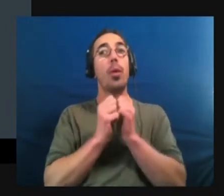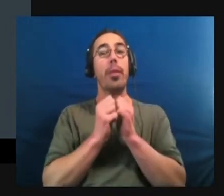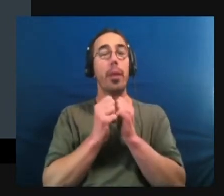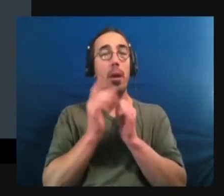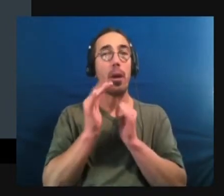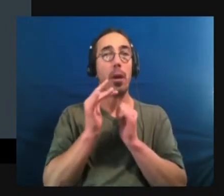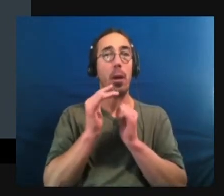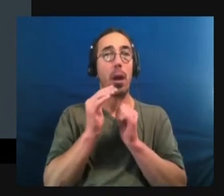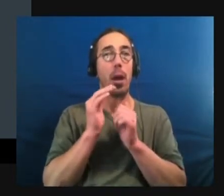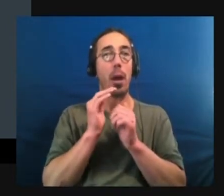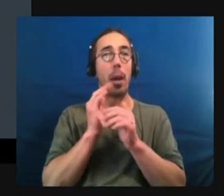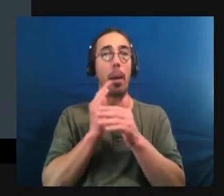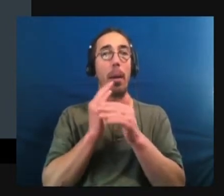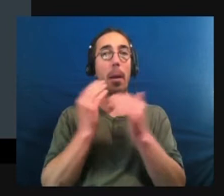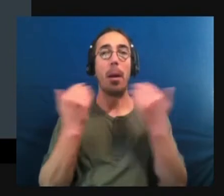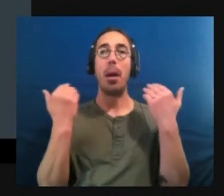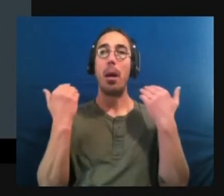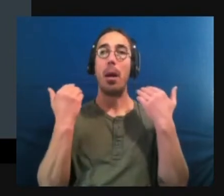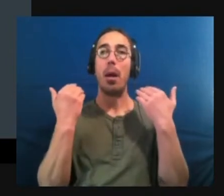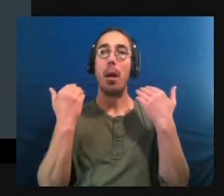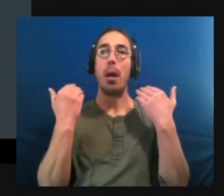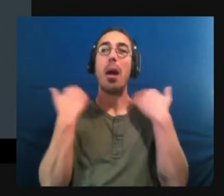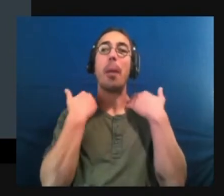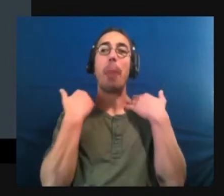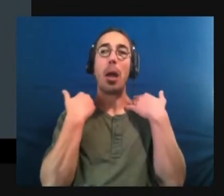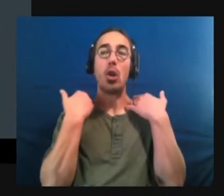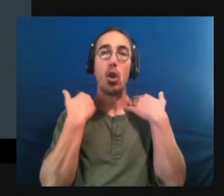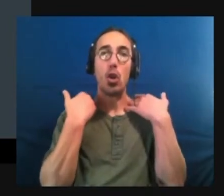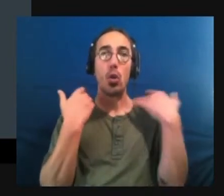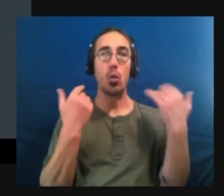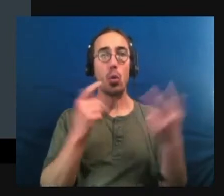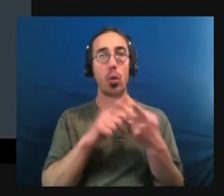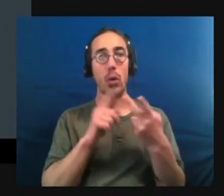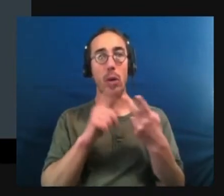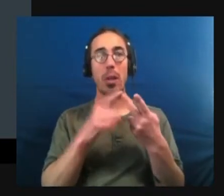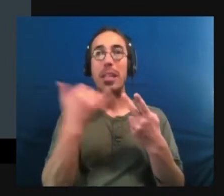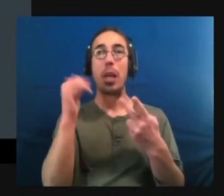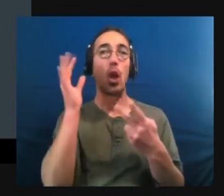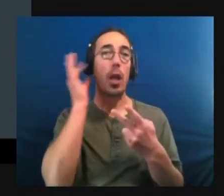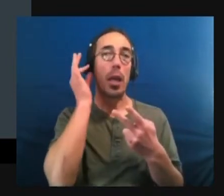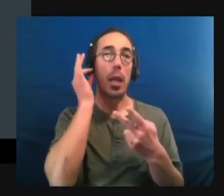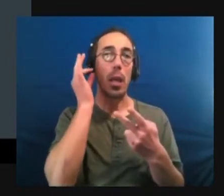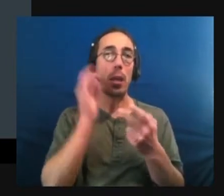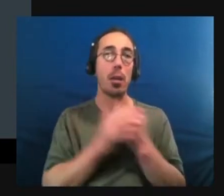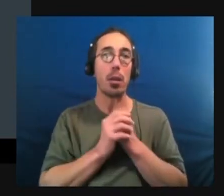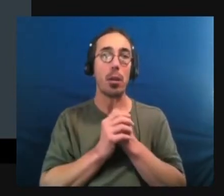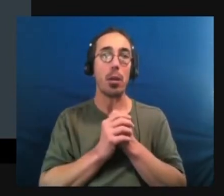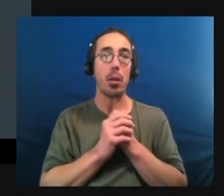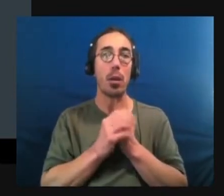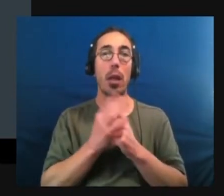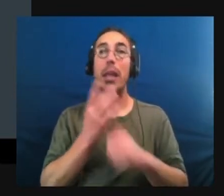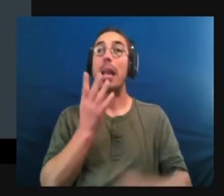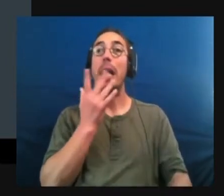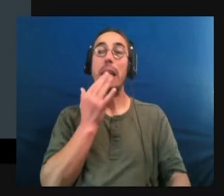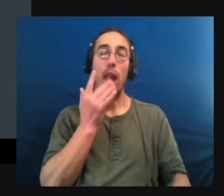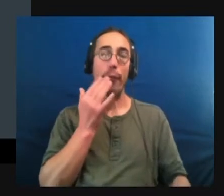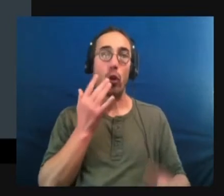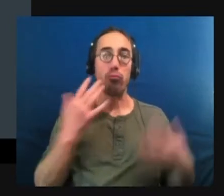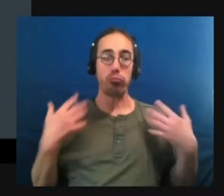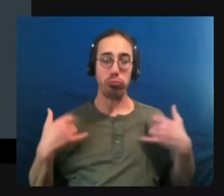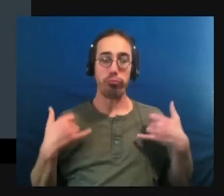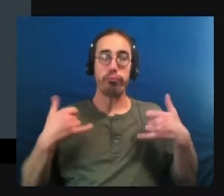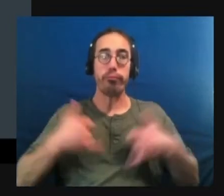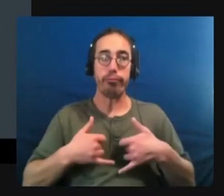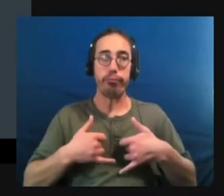medium length light brown hair. I'm wearing yellow earrings and a colorful duster. Also,